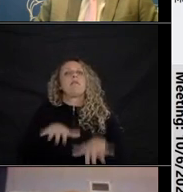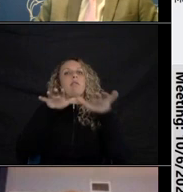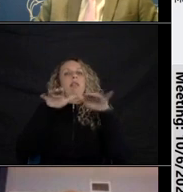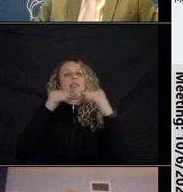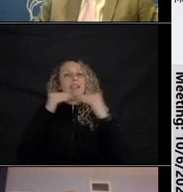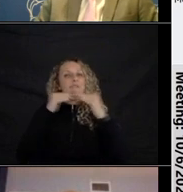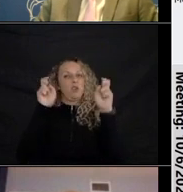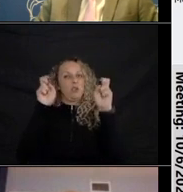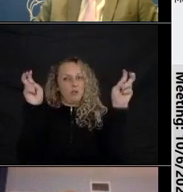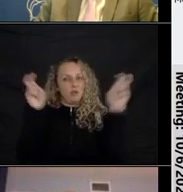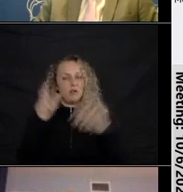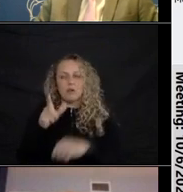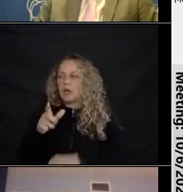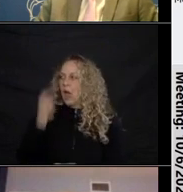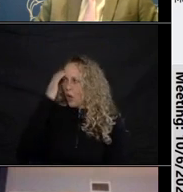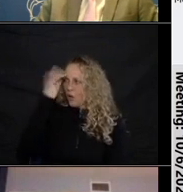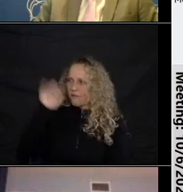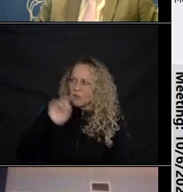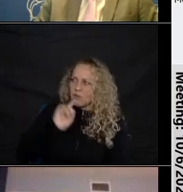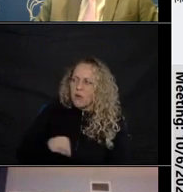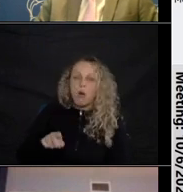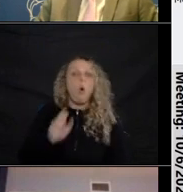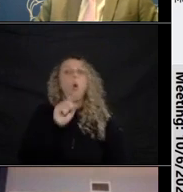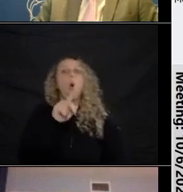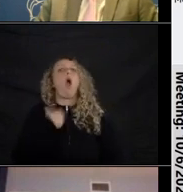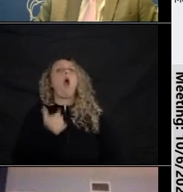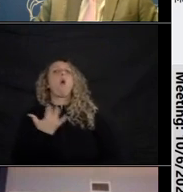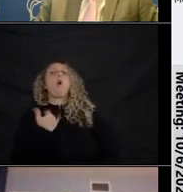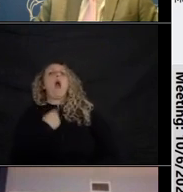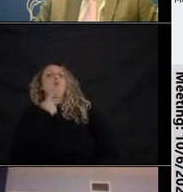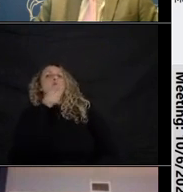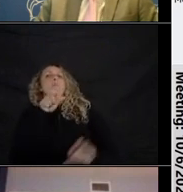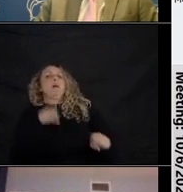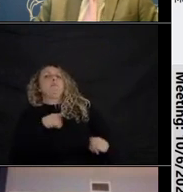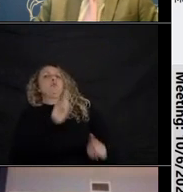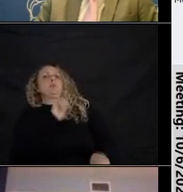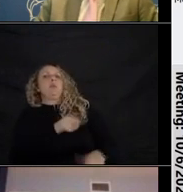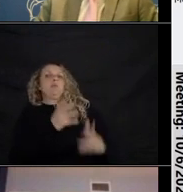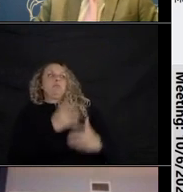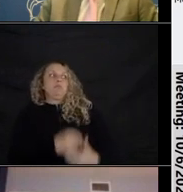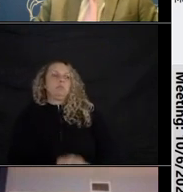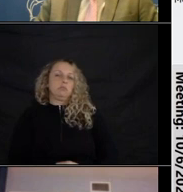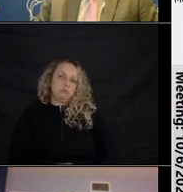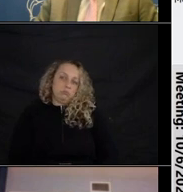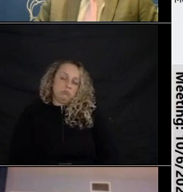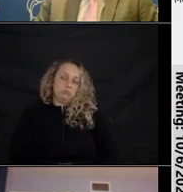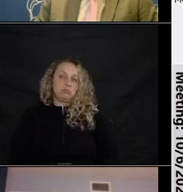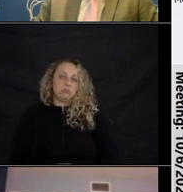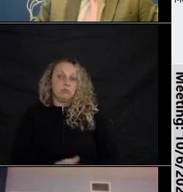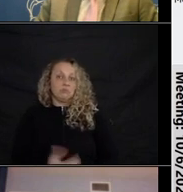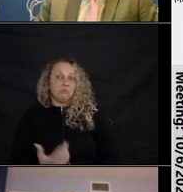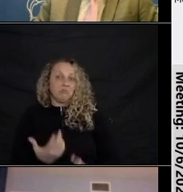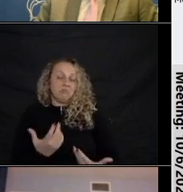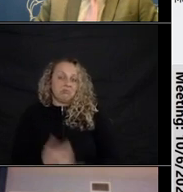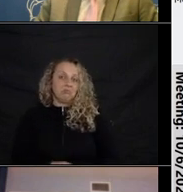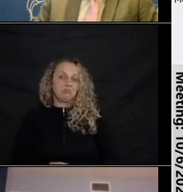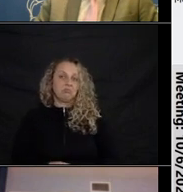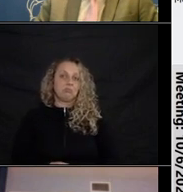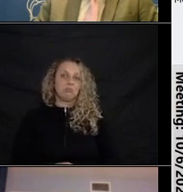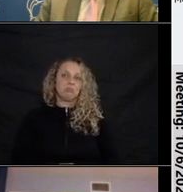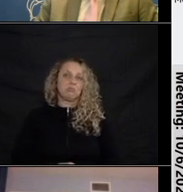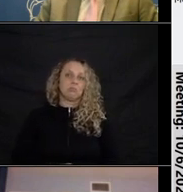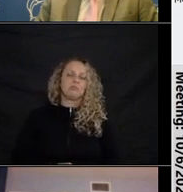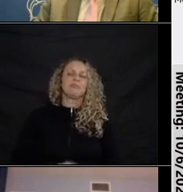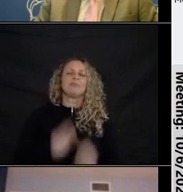I don't know if he's going to respond. Okay. I was told that he would be able to respond to the item.